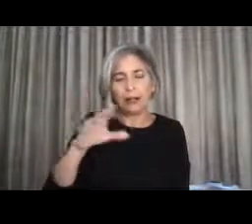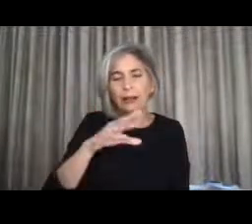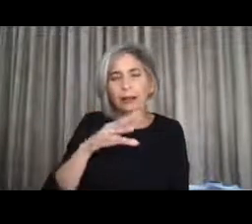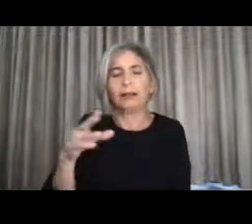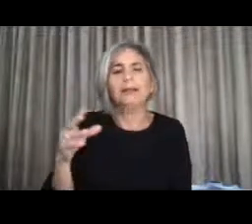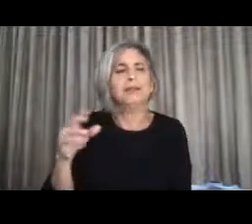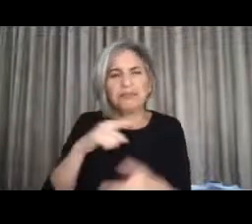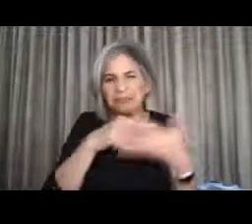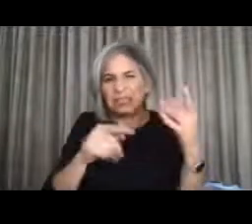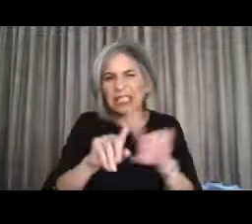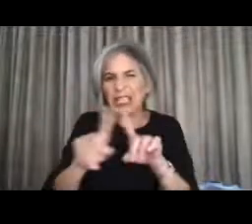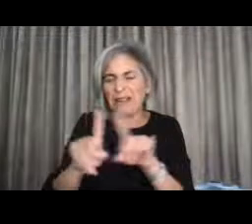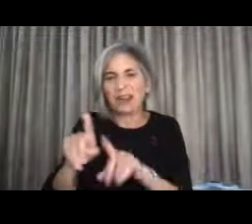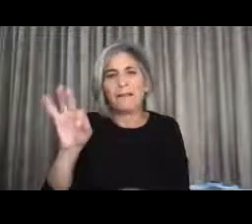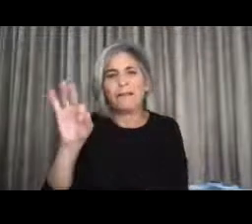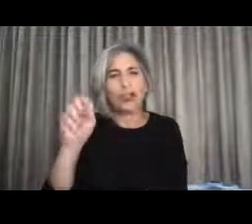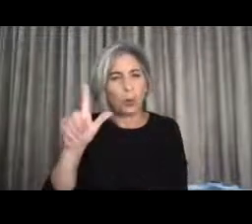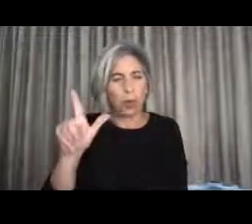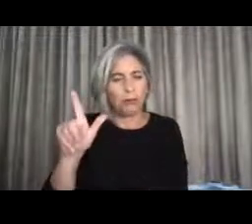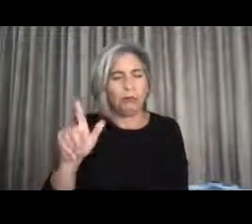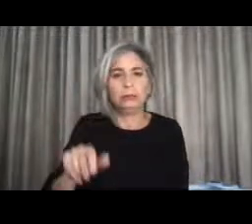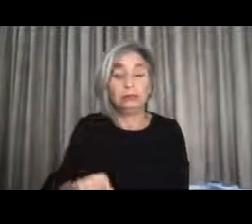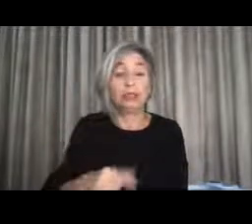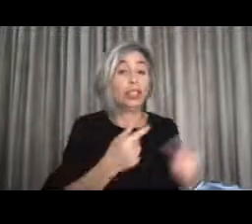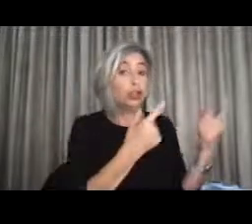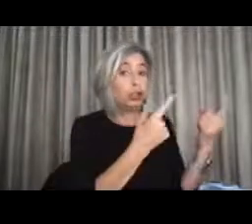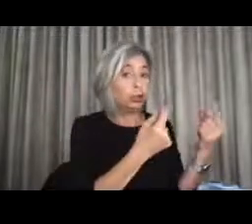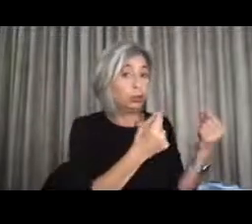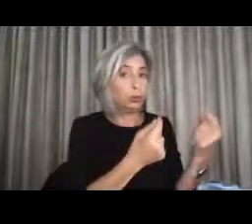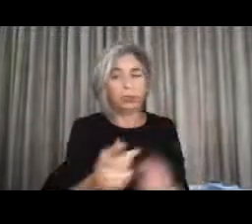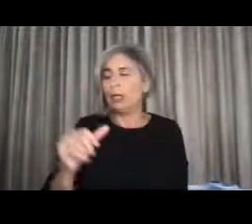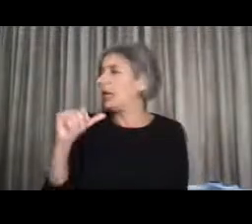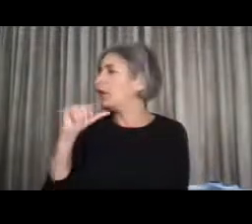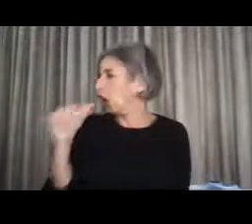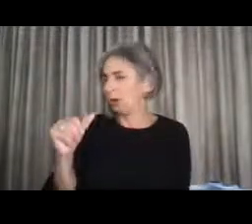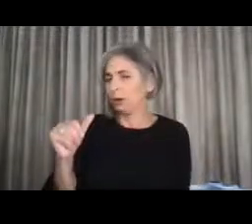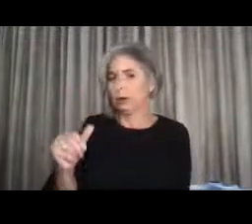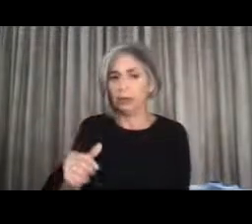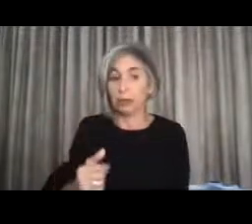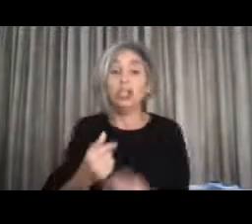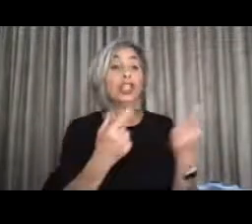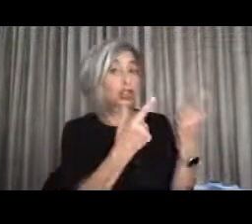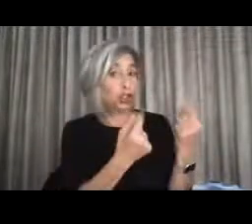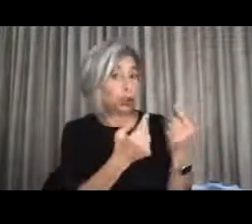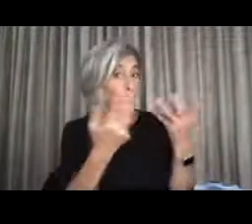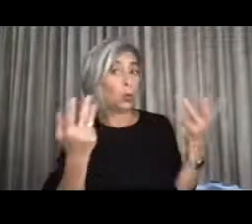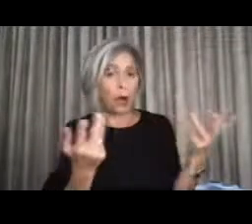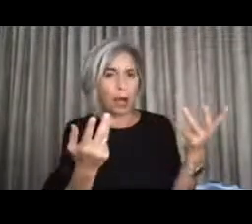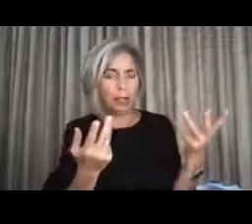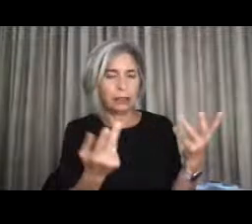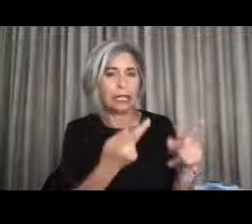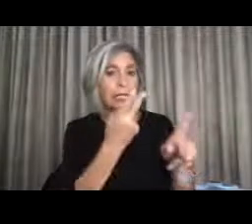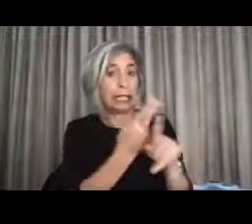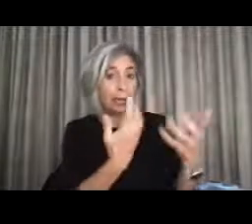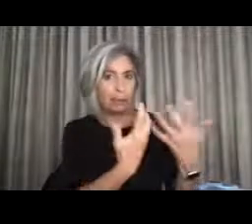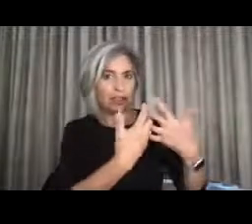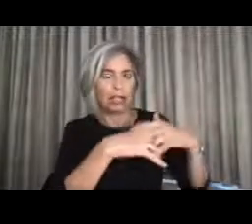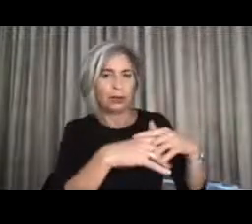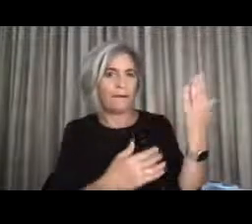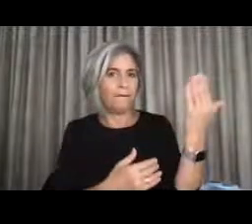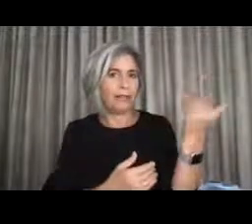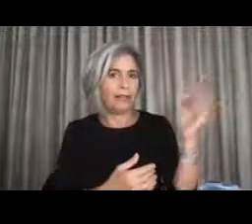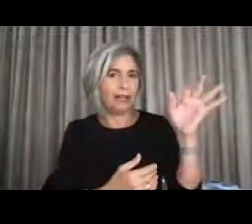Next. Some do's and don'ts. These are things that you should do: is keep the generator 15 feet from